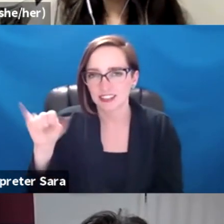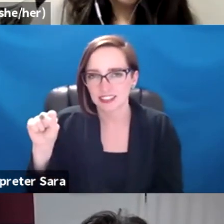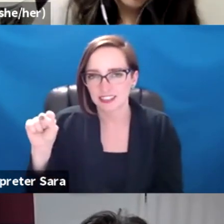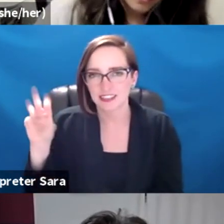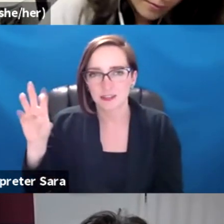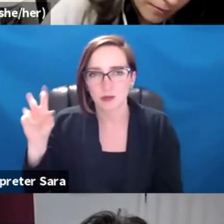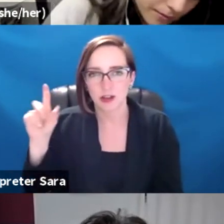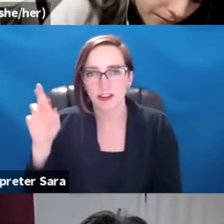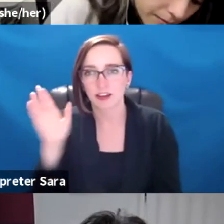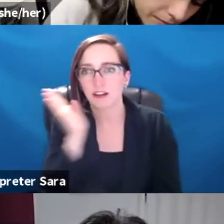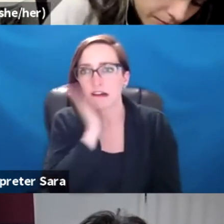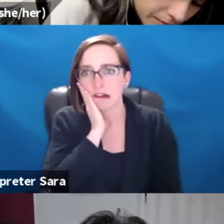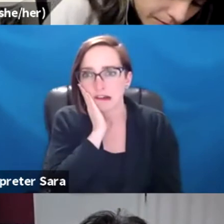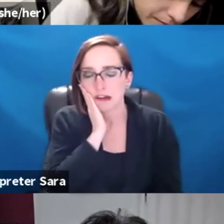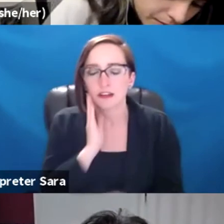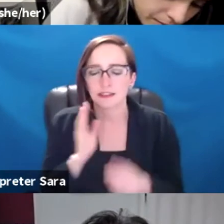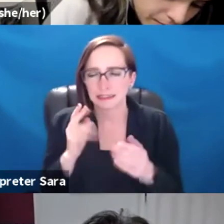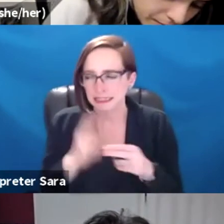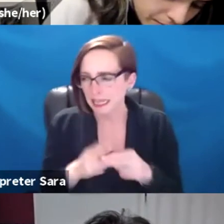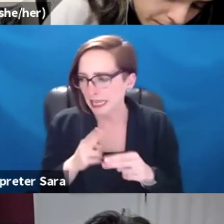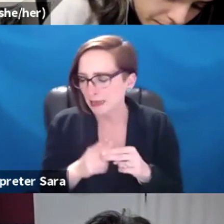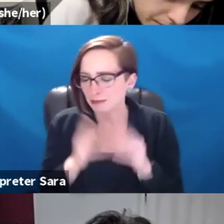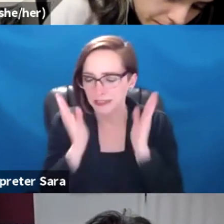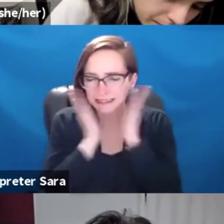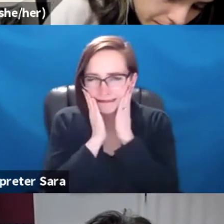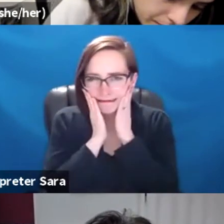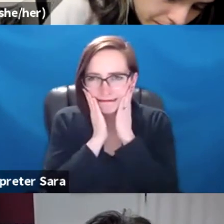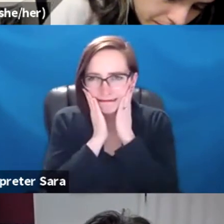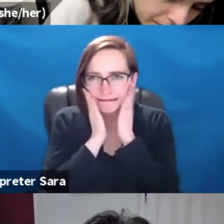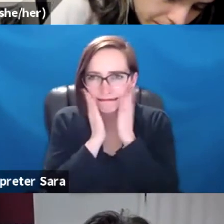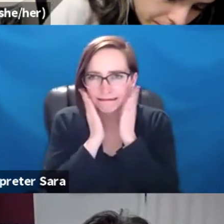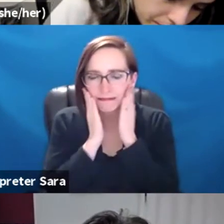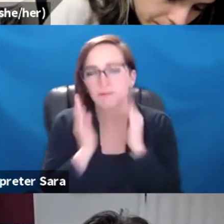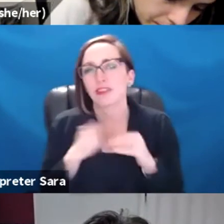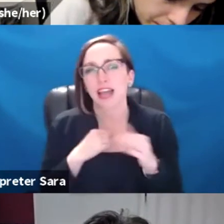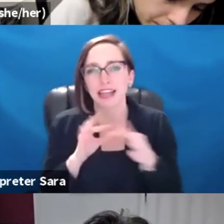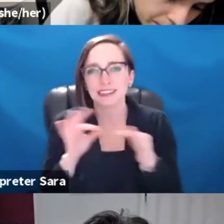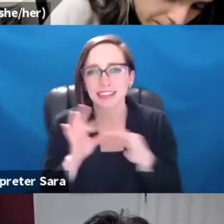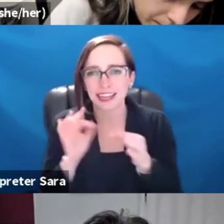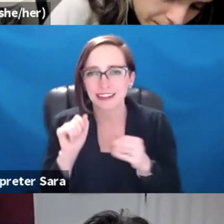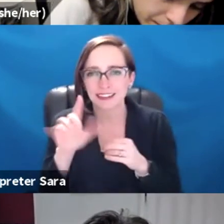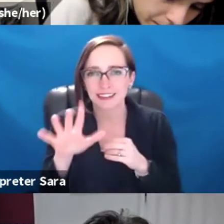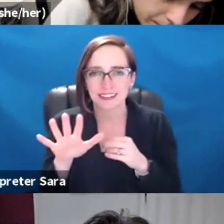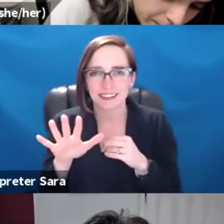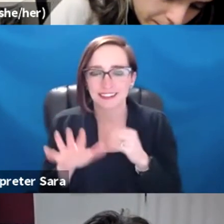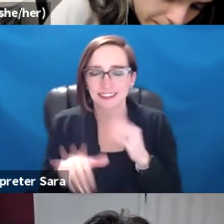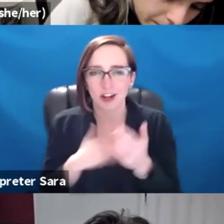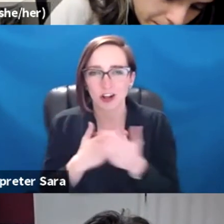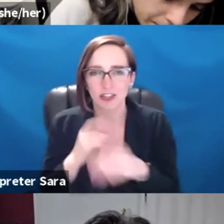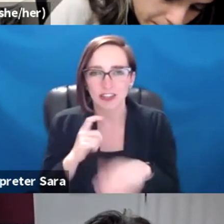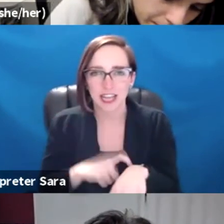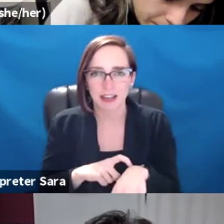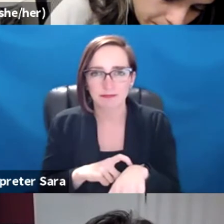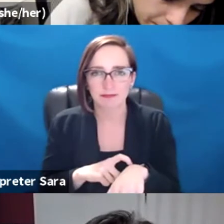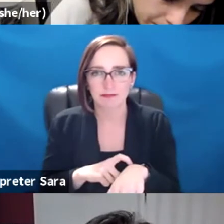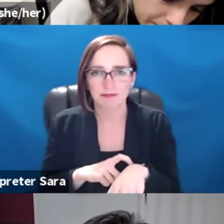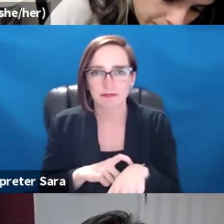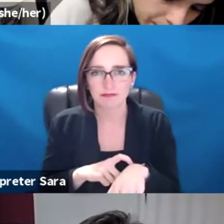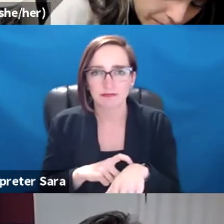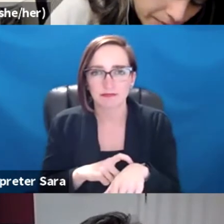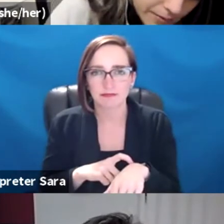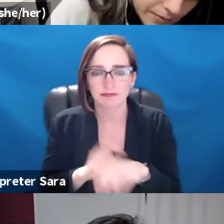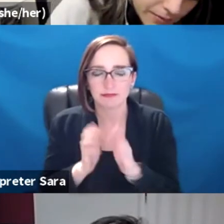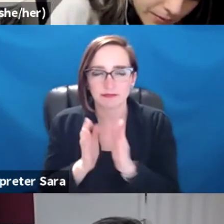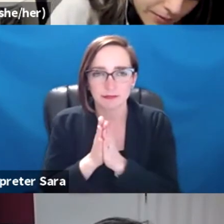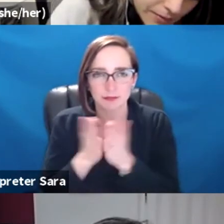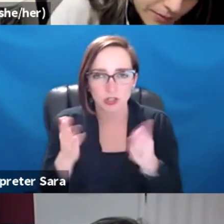Good Lord, I can't think of the name of it right now. I say it all the time. Frances Weller's,